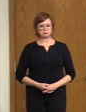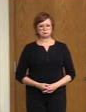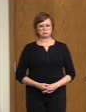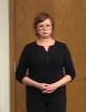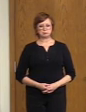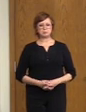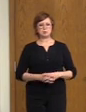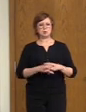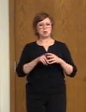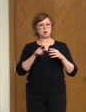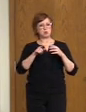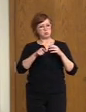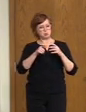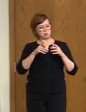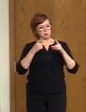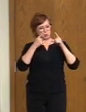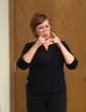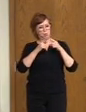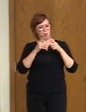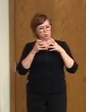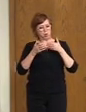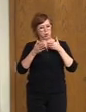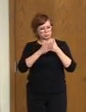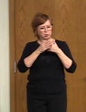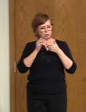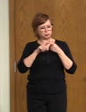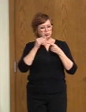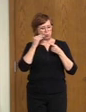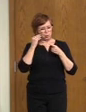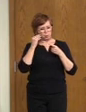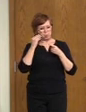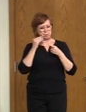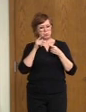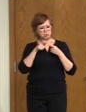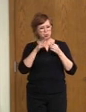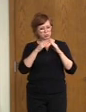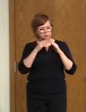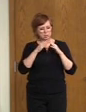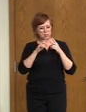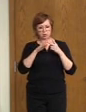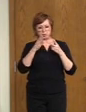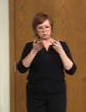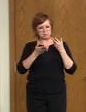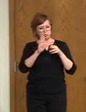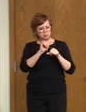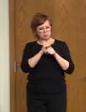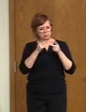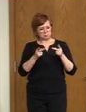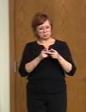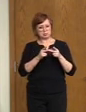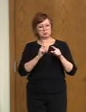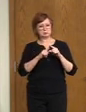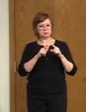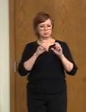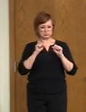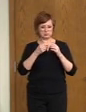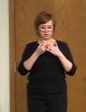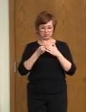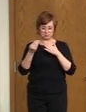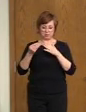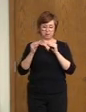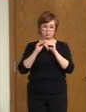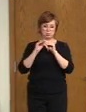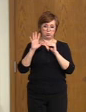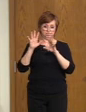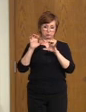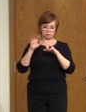at work or in the person's community. What are some of the workarounds beyond just purchasing freezers that you're looking at,